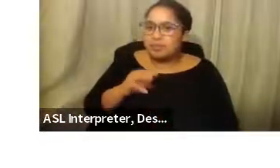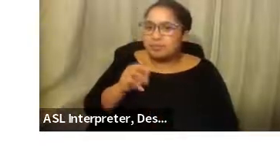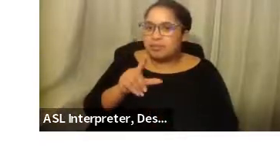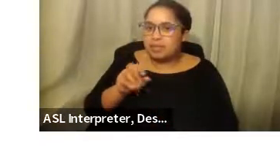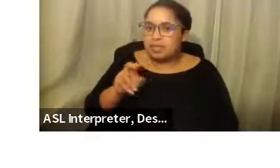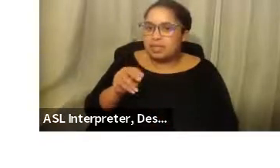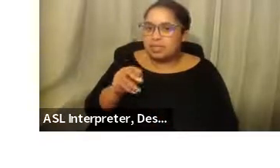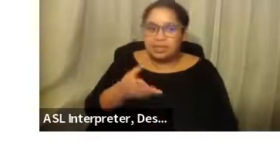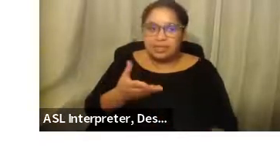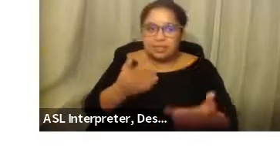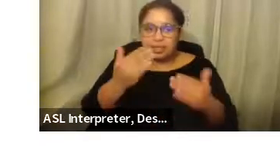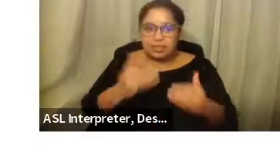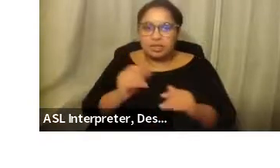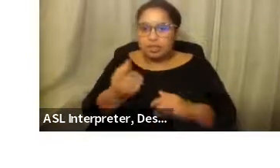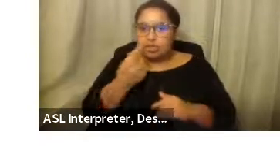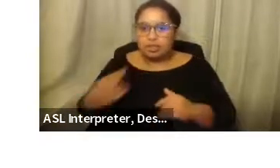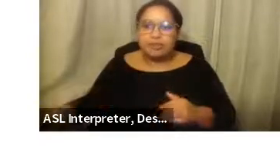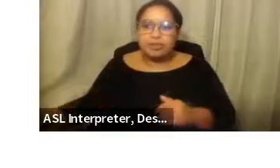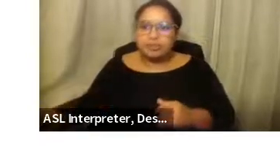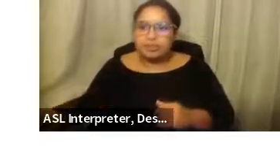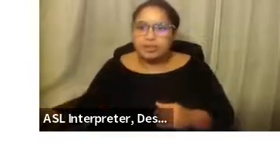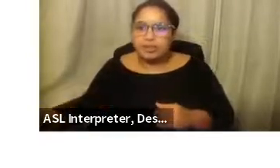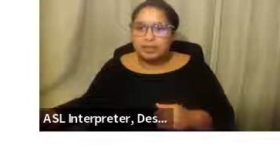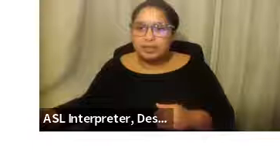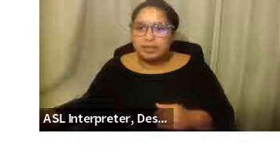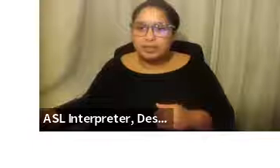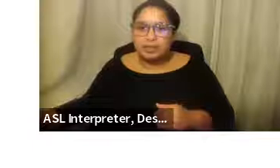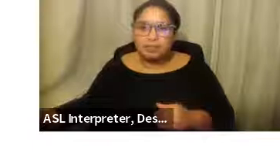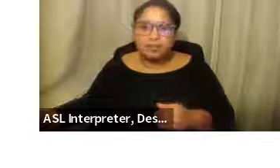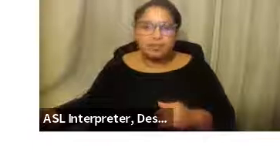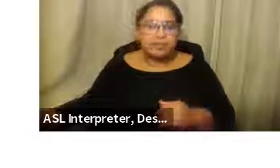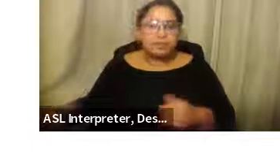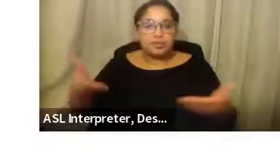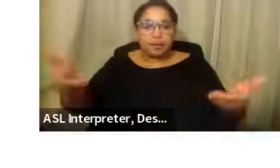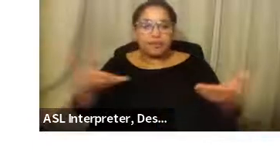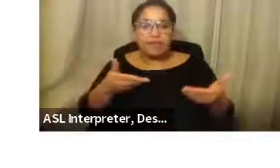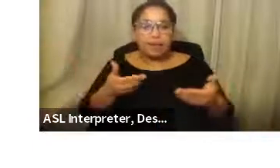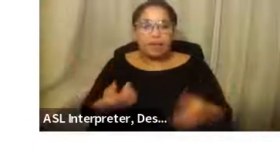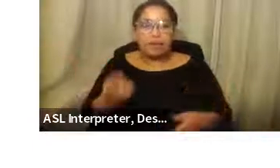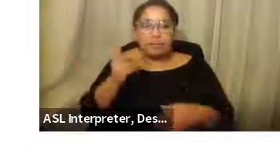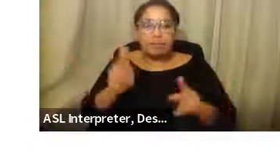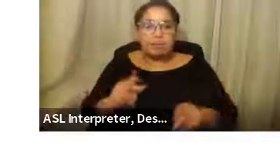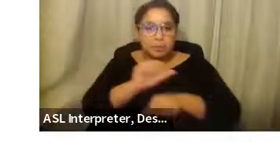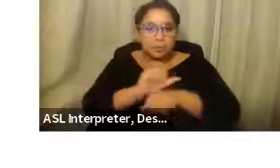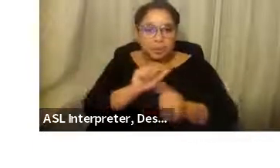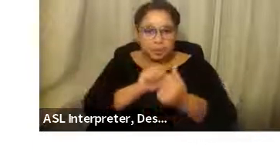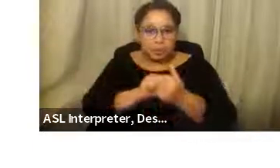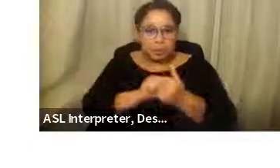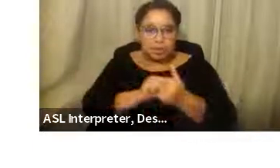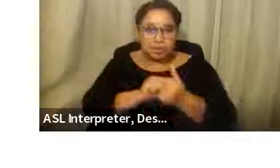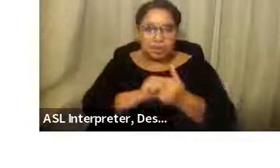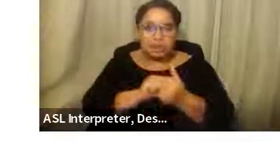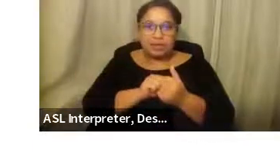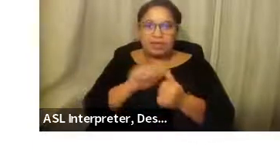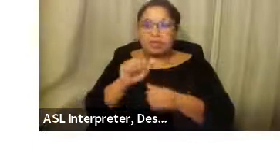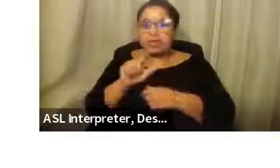Next slide, Maylene. Great. Okay, I am going to invite one of our colleagues from Alameda